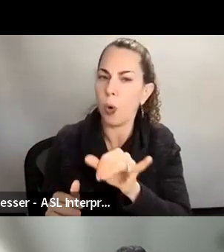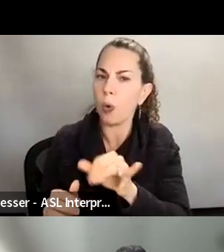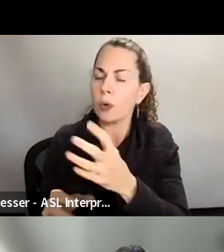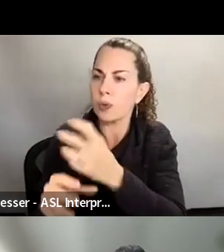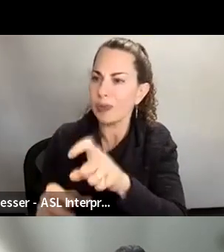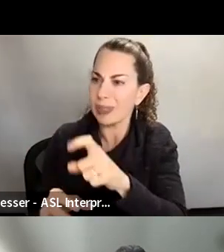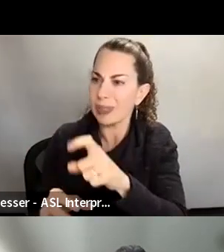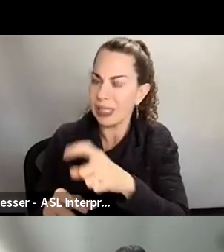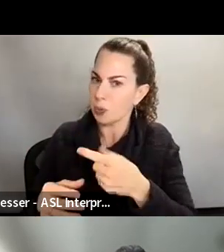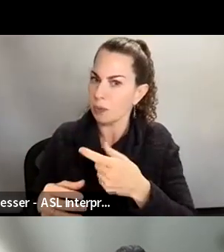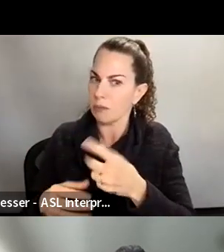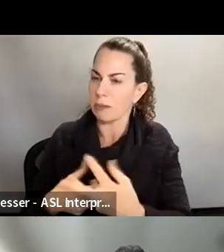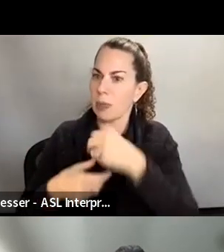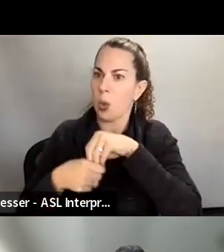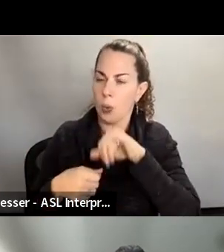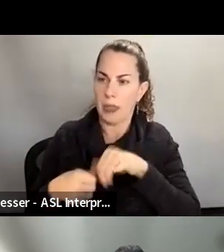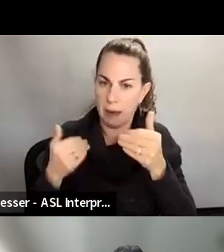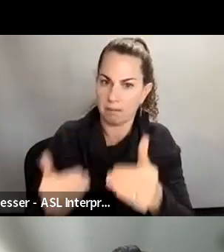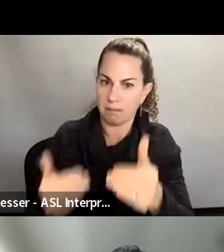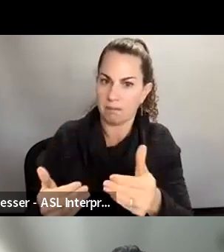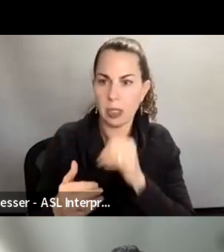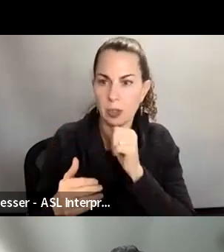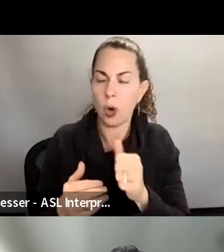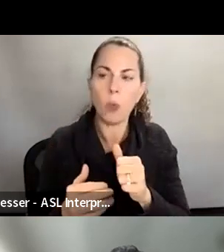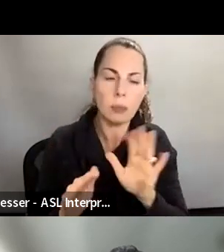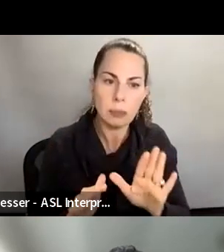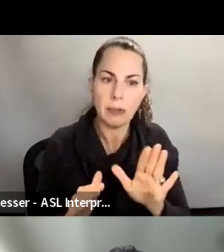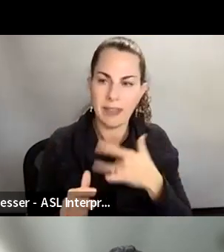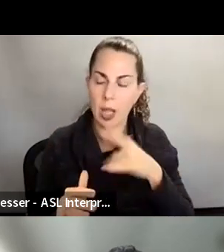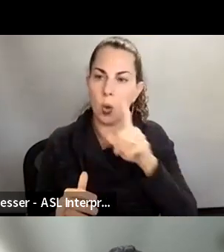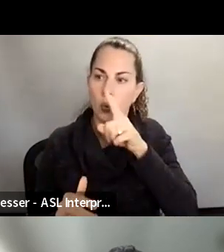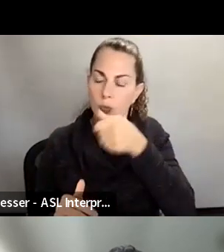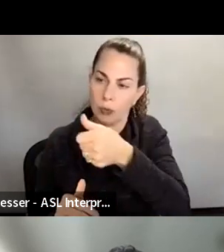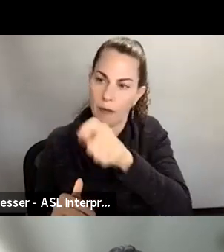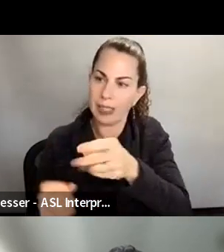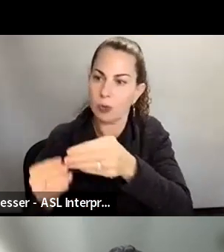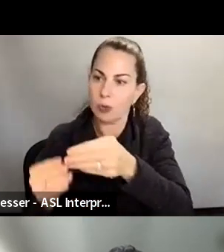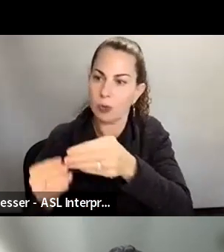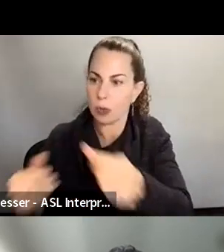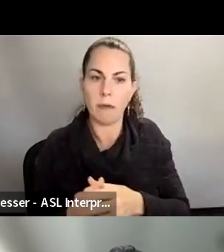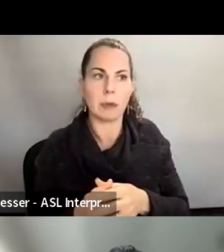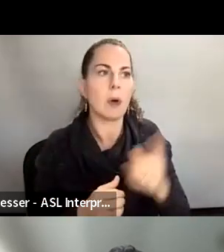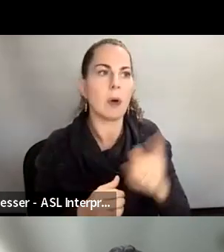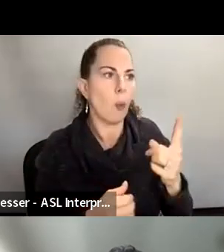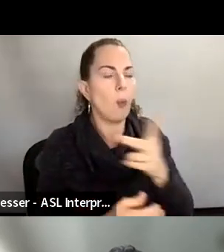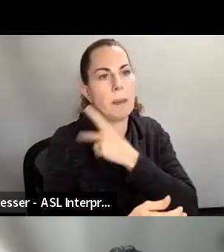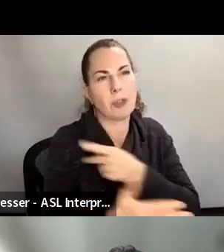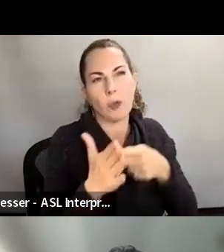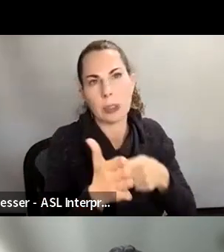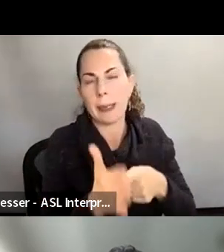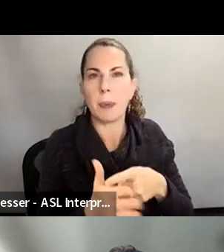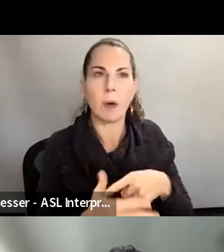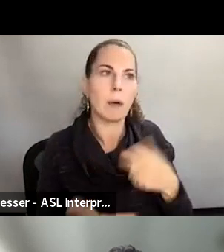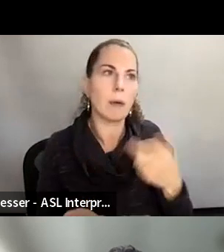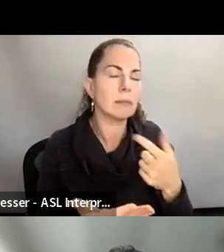it. My interpreters at one point, like if the patient was complaining that the nurse was rude or they didn't give them the water, after checking